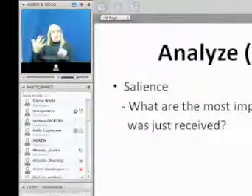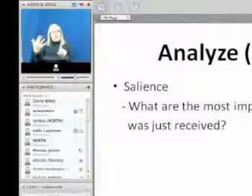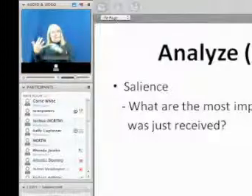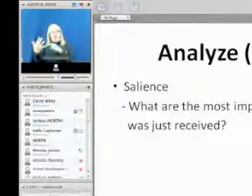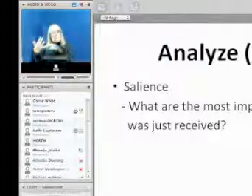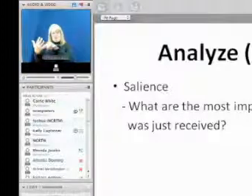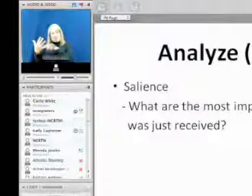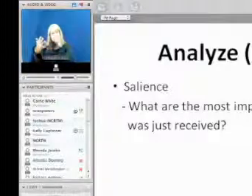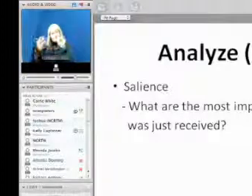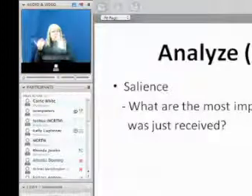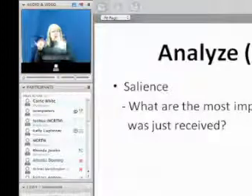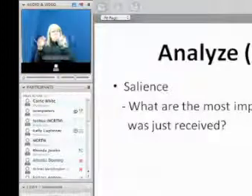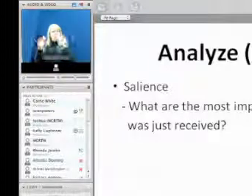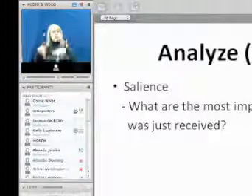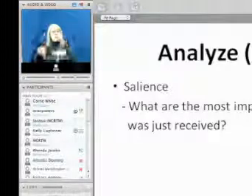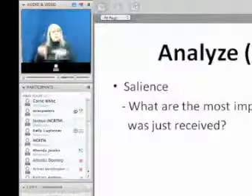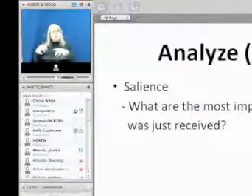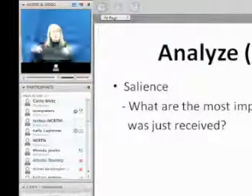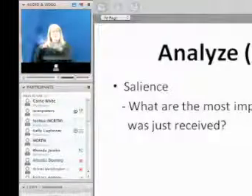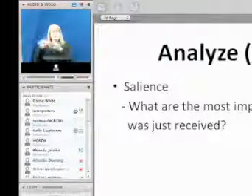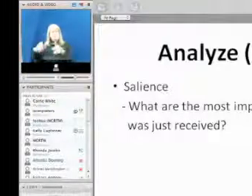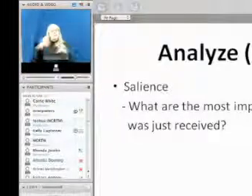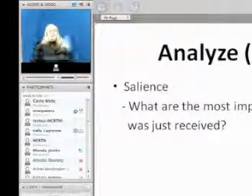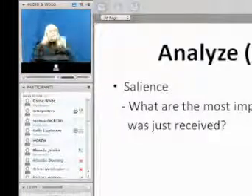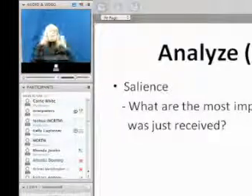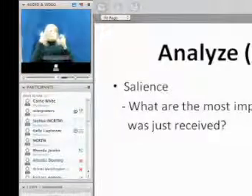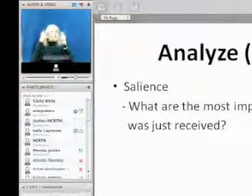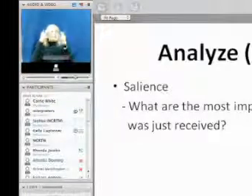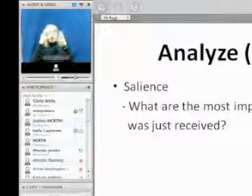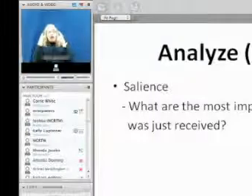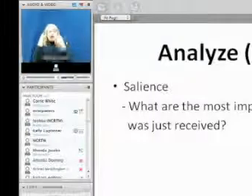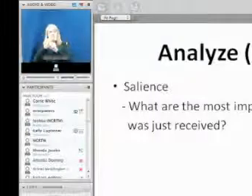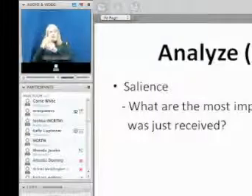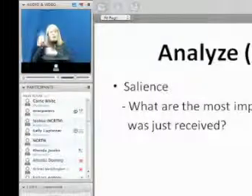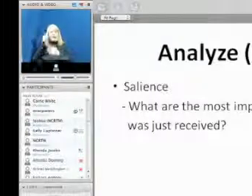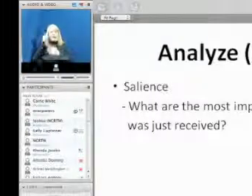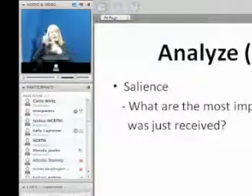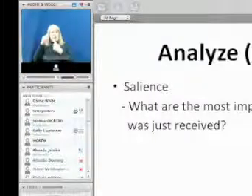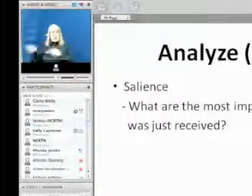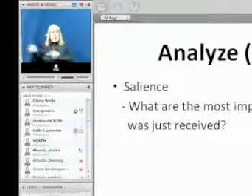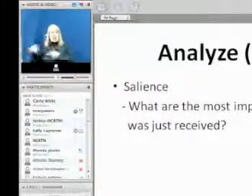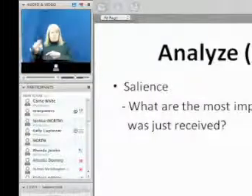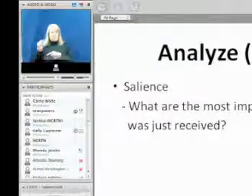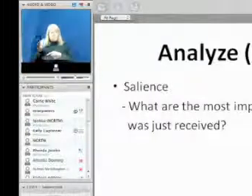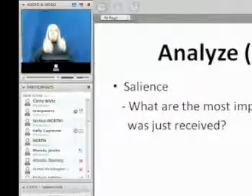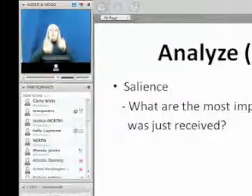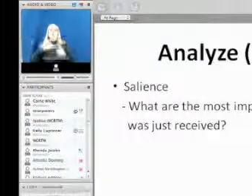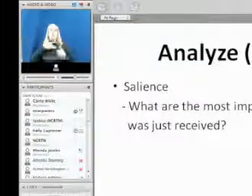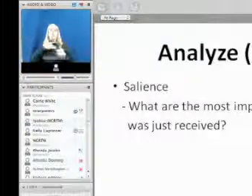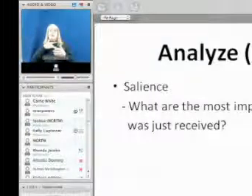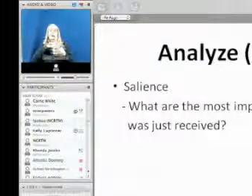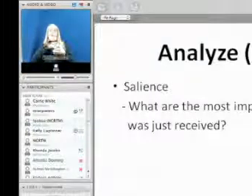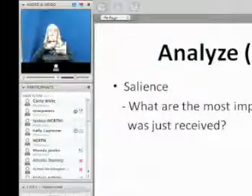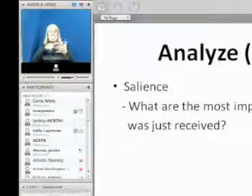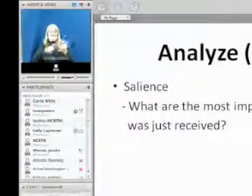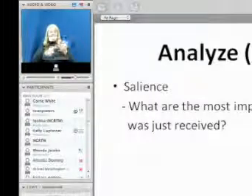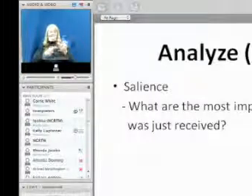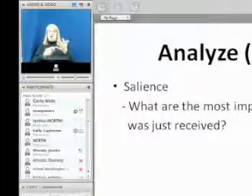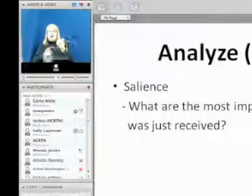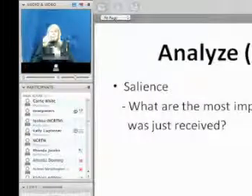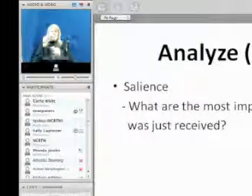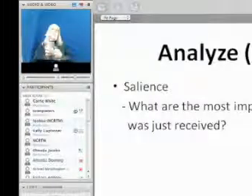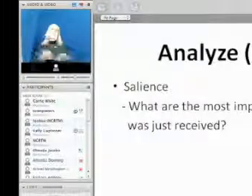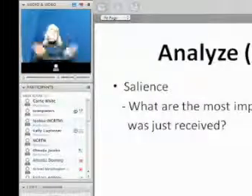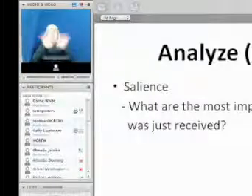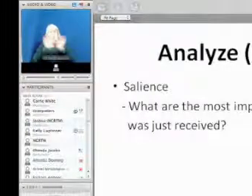know to make this make sense. Which items of everything you took in might be the most important to convey in order to make this piece understood?